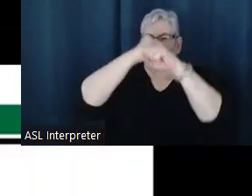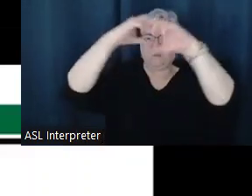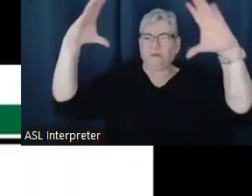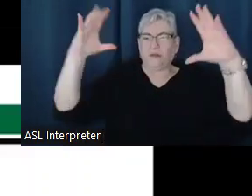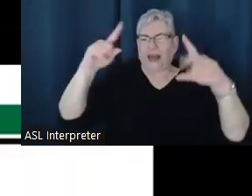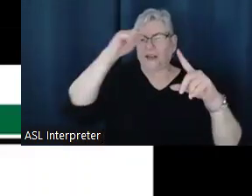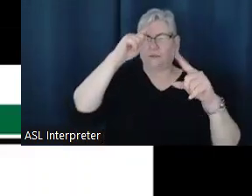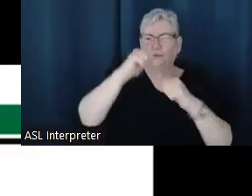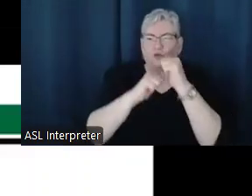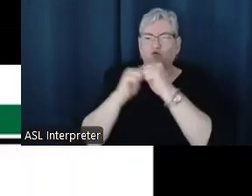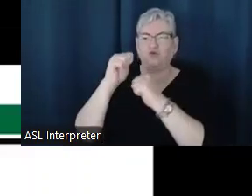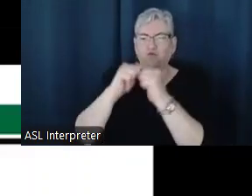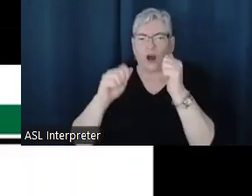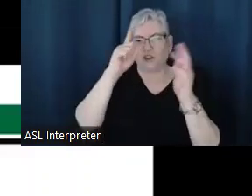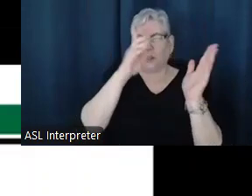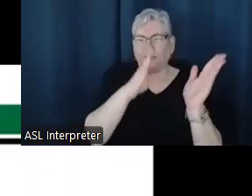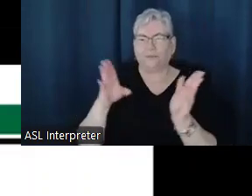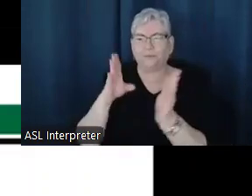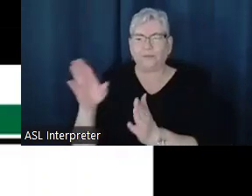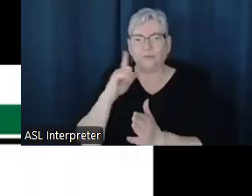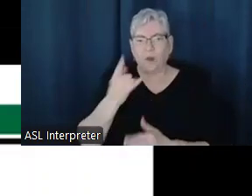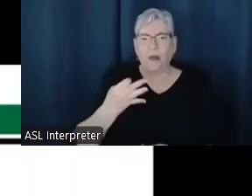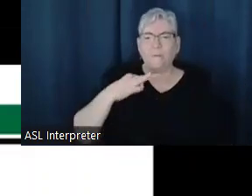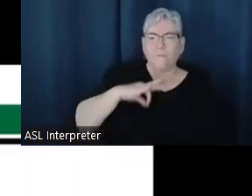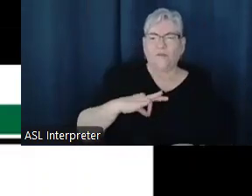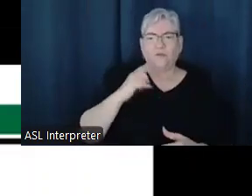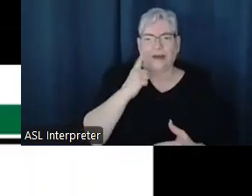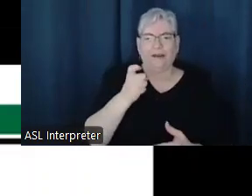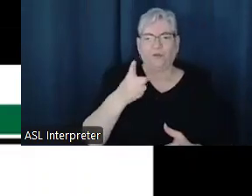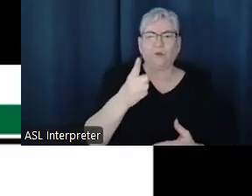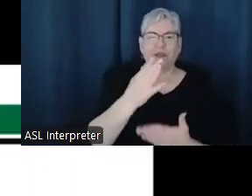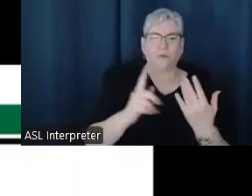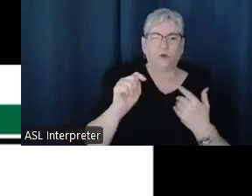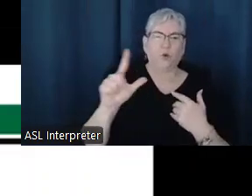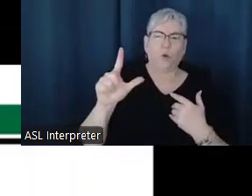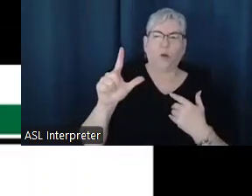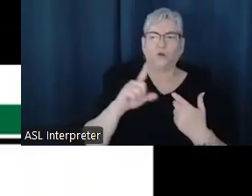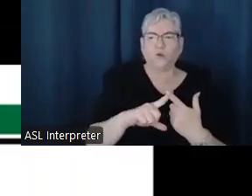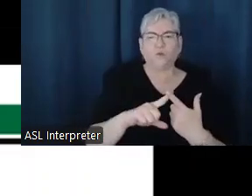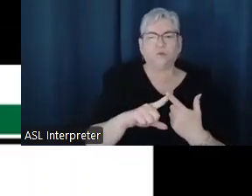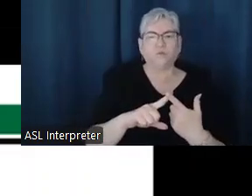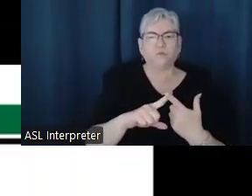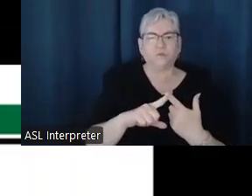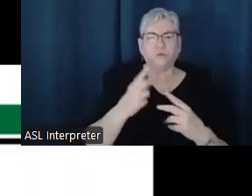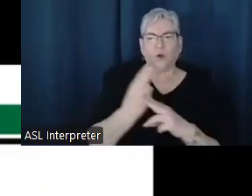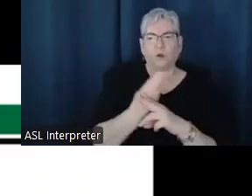that that's going to be beneficial to help give you guys some tools to take this to your own